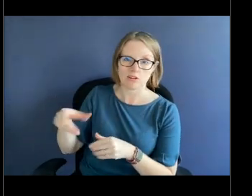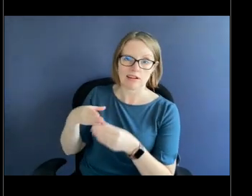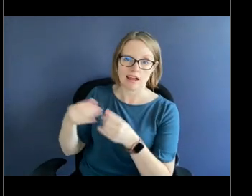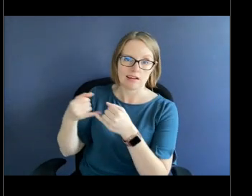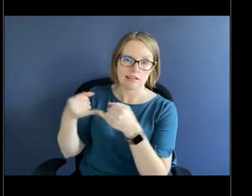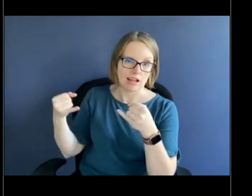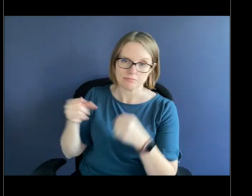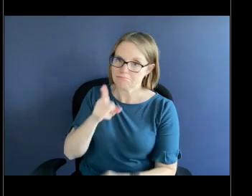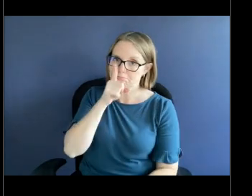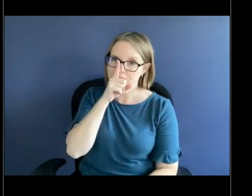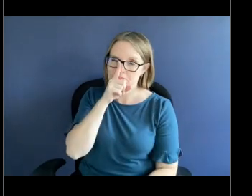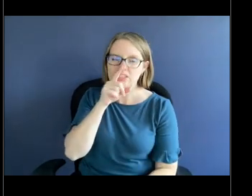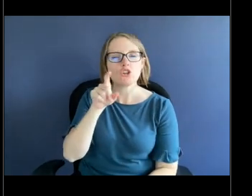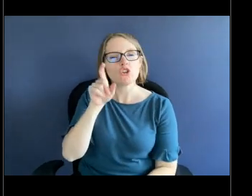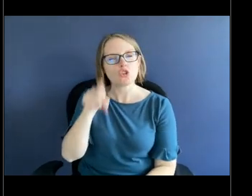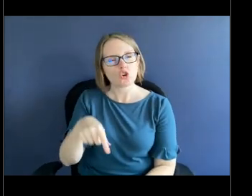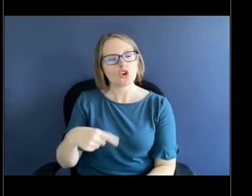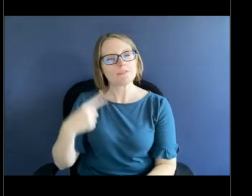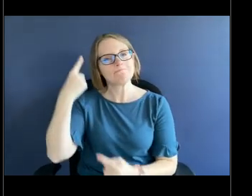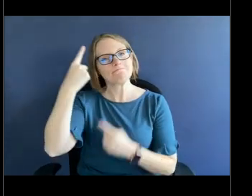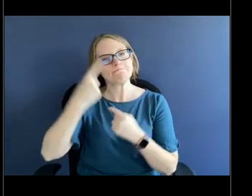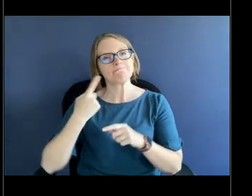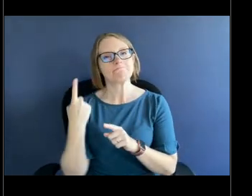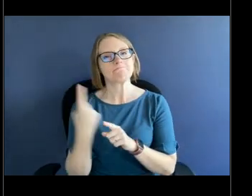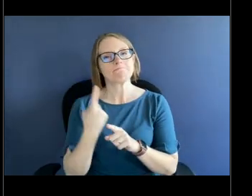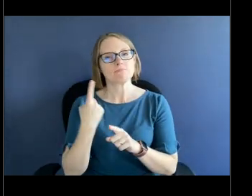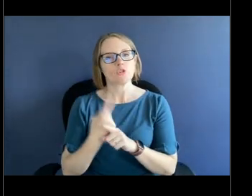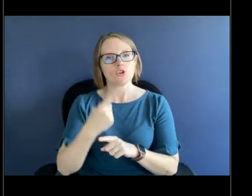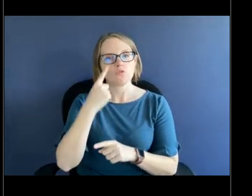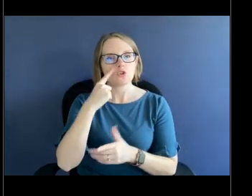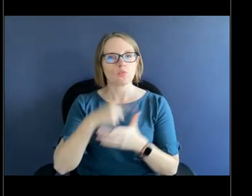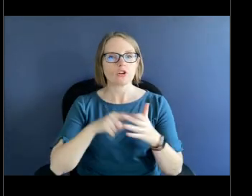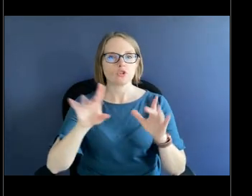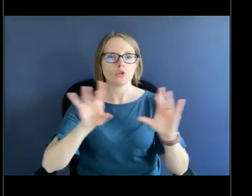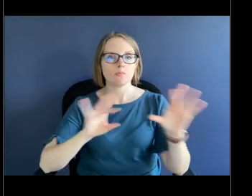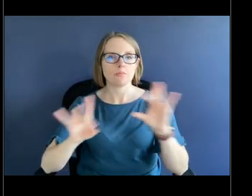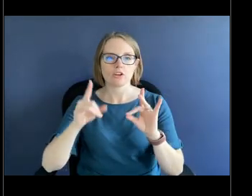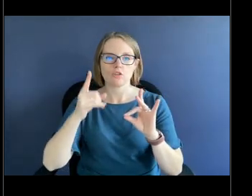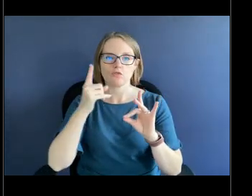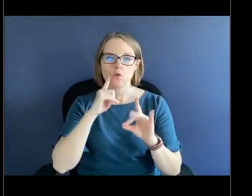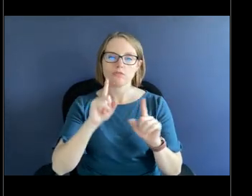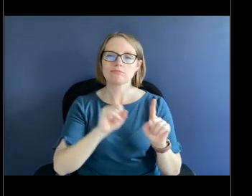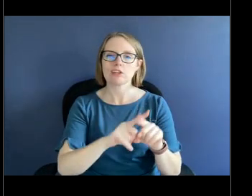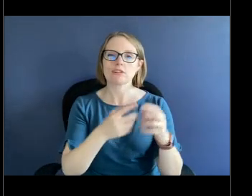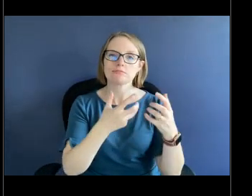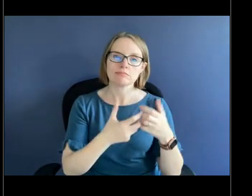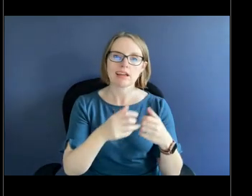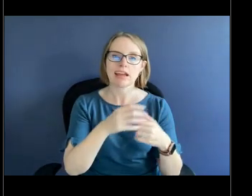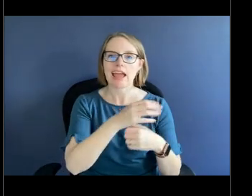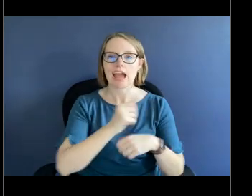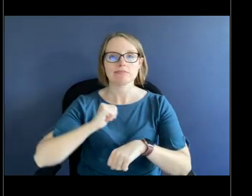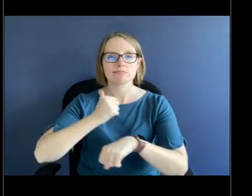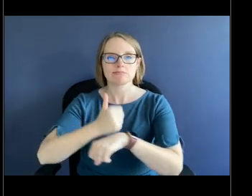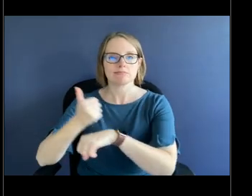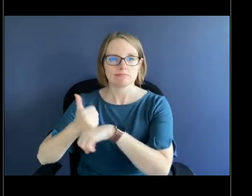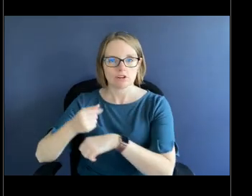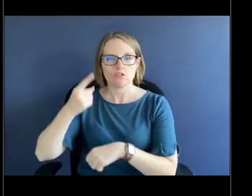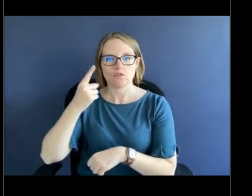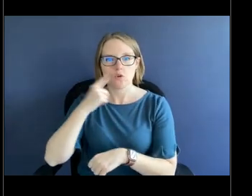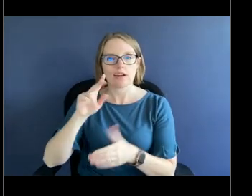careful consideration should be given to the selection of appliances and fixtures installed in